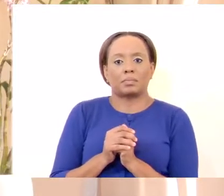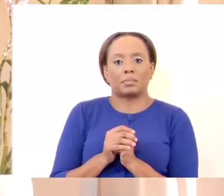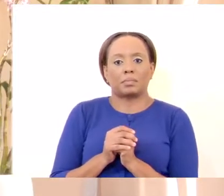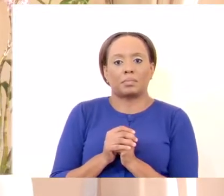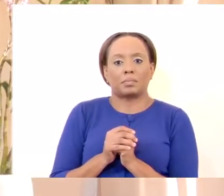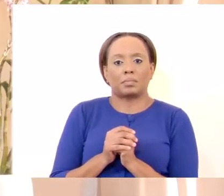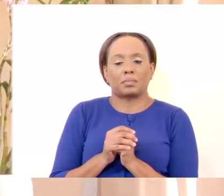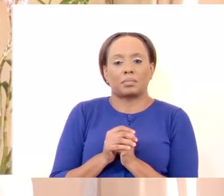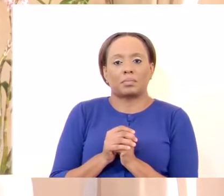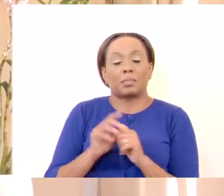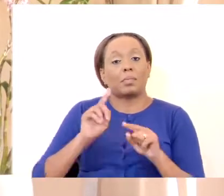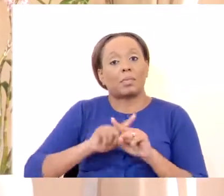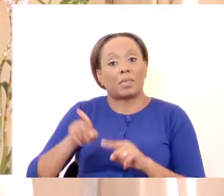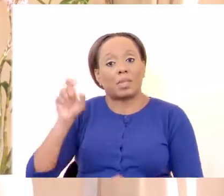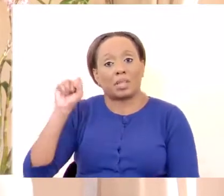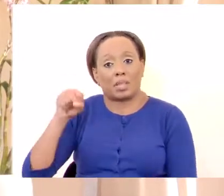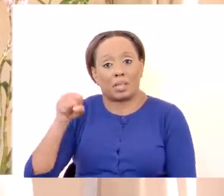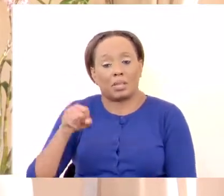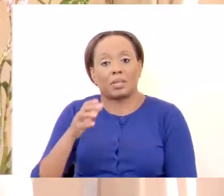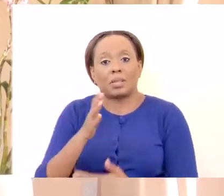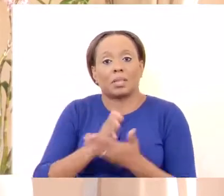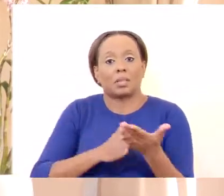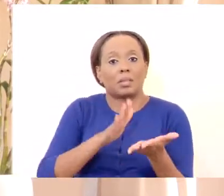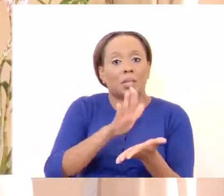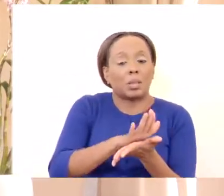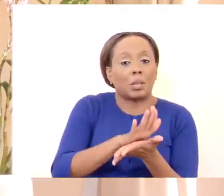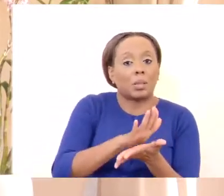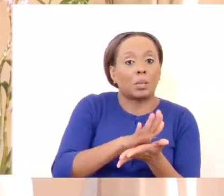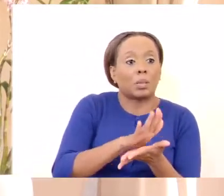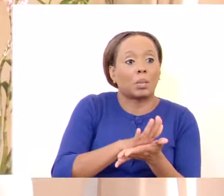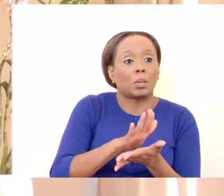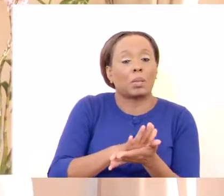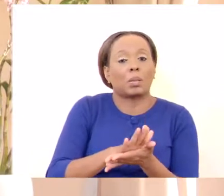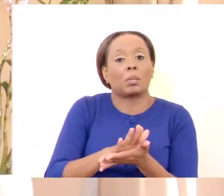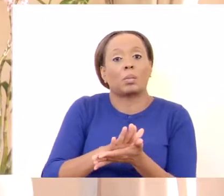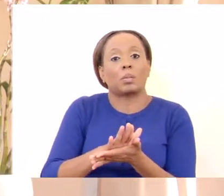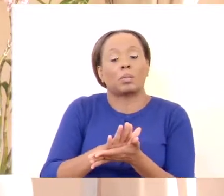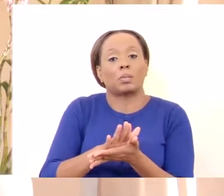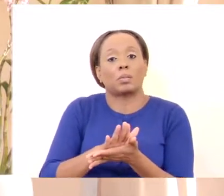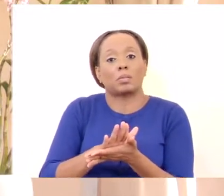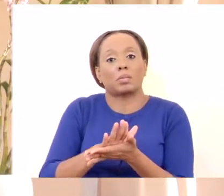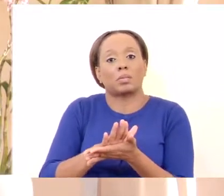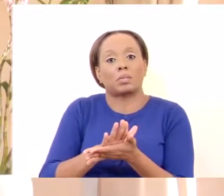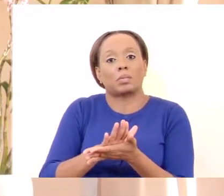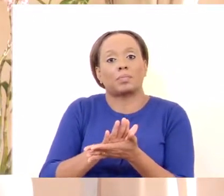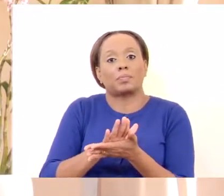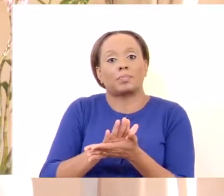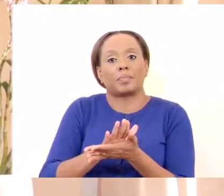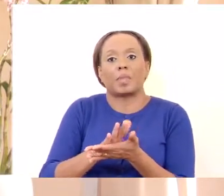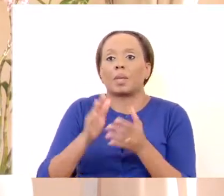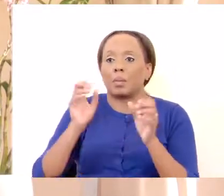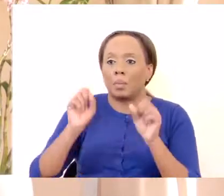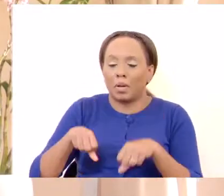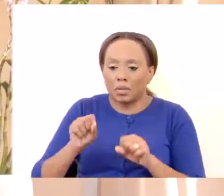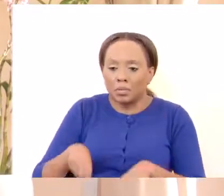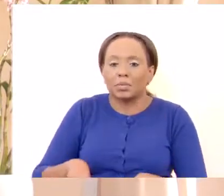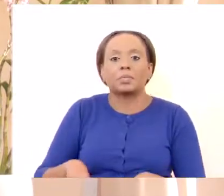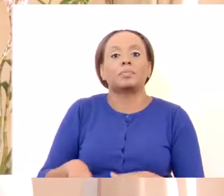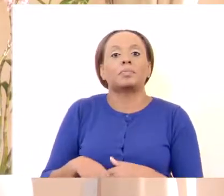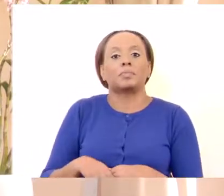there are some schools and other facilities that are on the cards, and the team, the vaccination coordinating